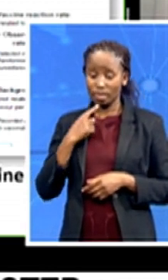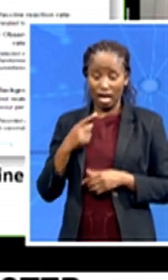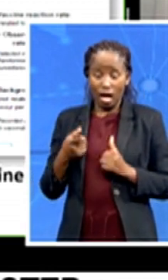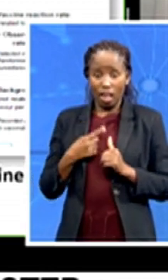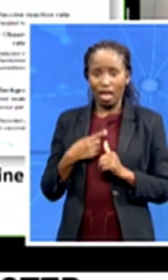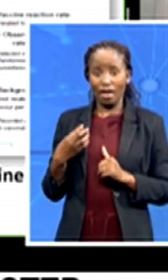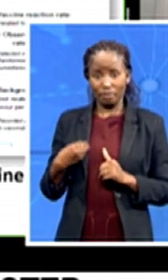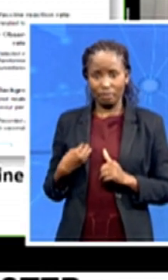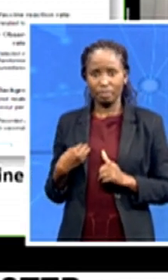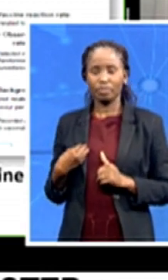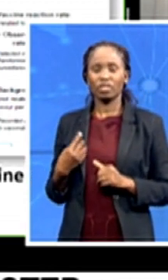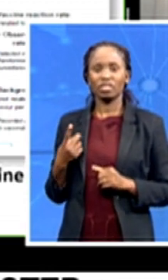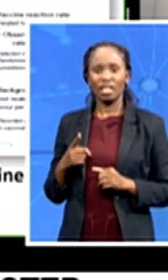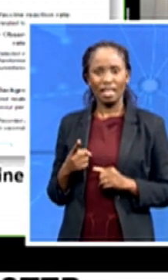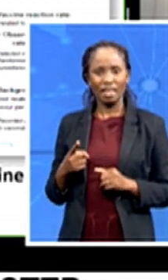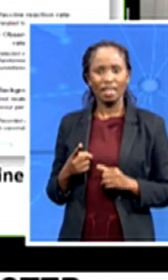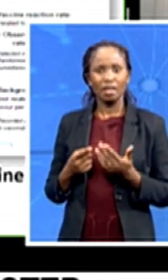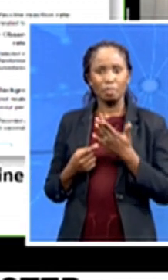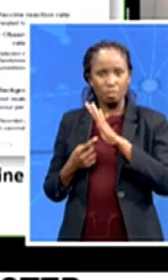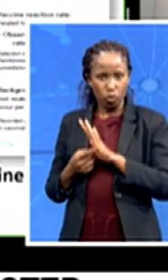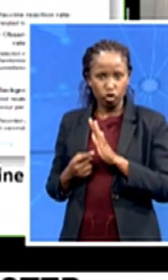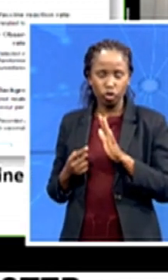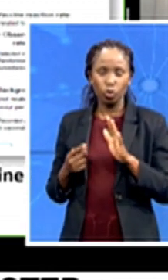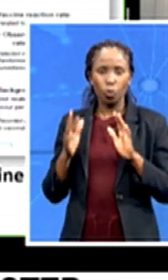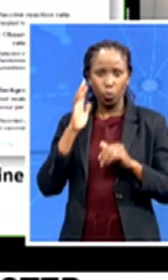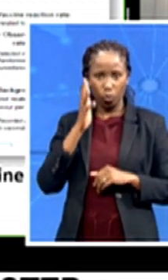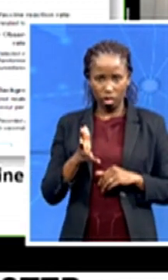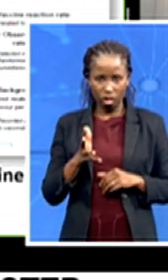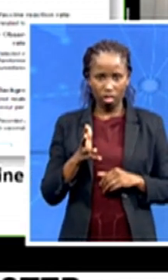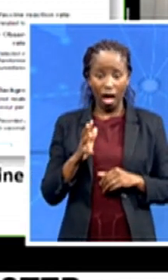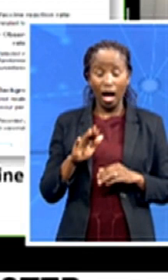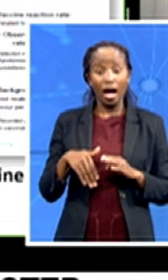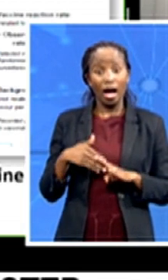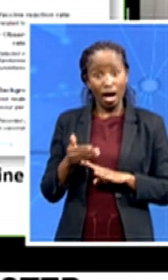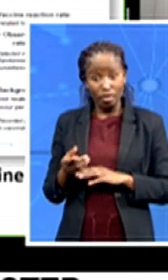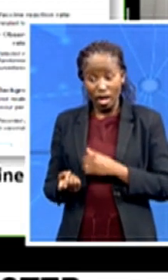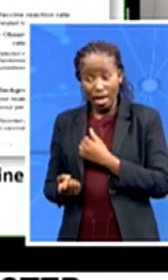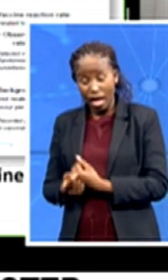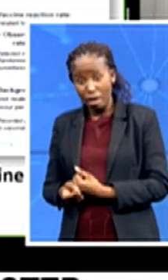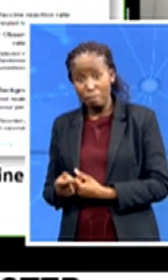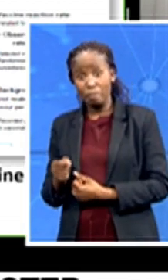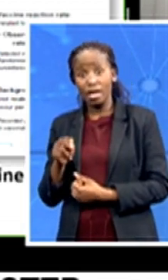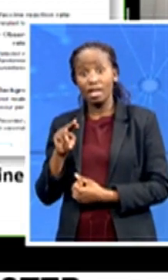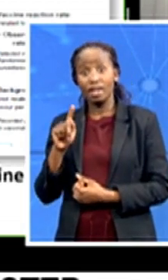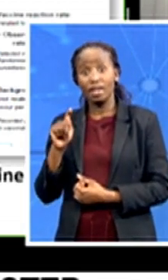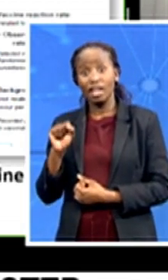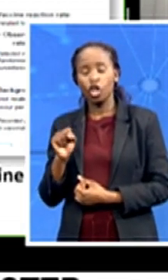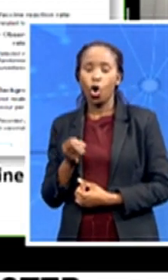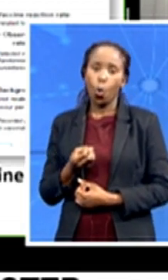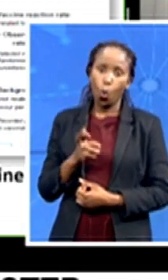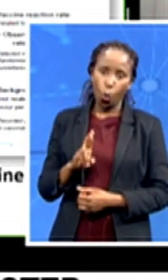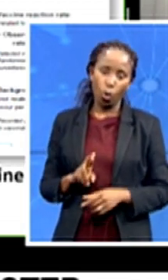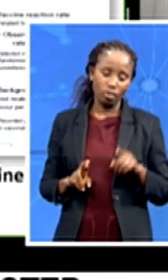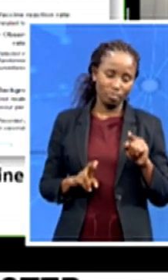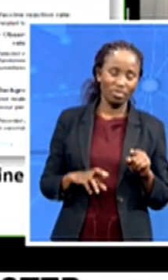or the event, has it been caused by the nuts, or has it been actually caused by the vaccine? So here's just an example